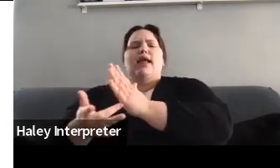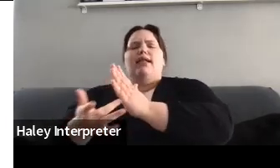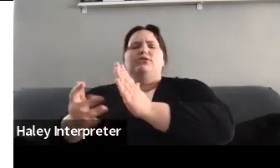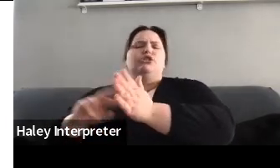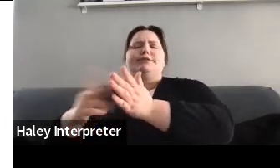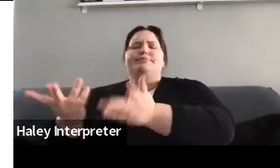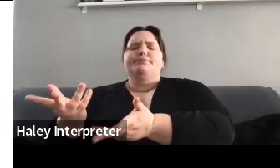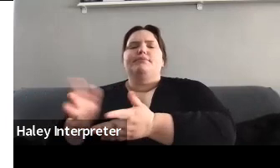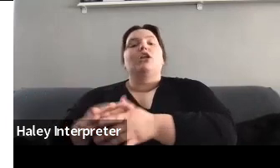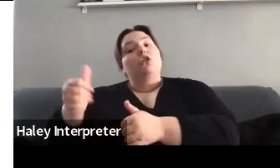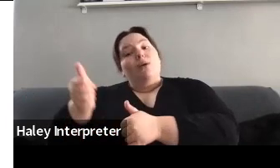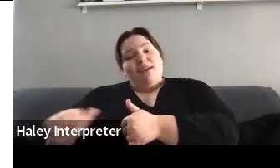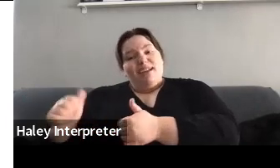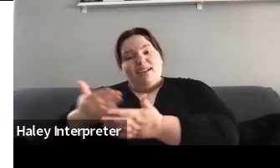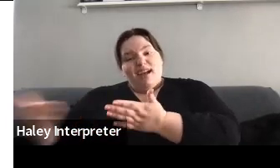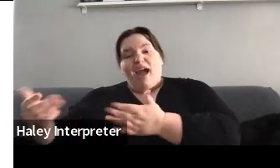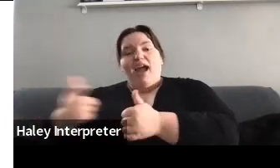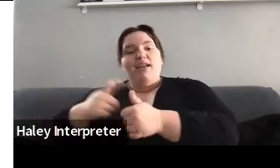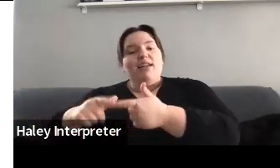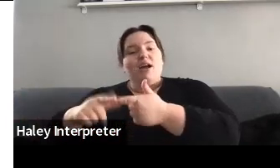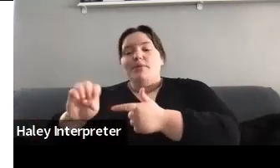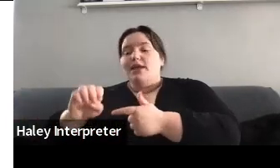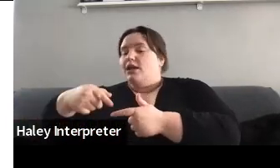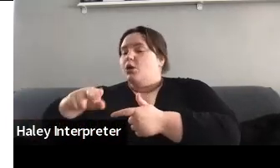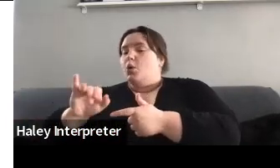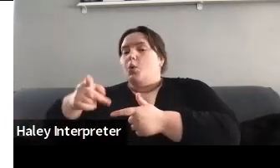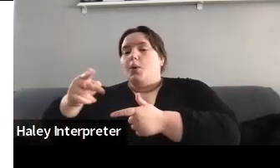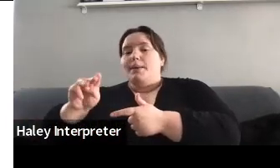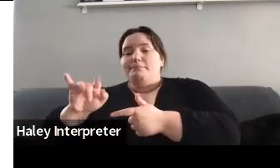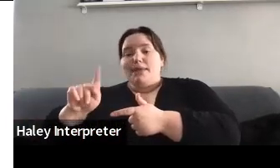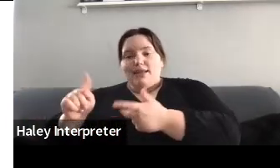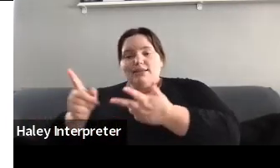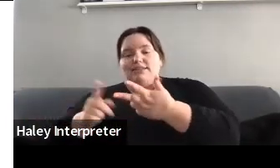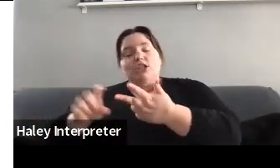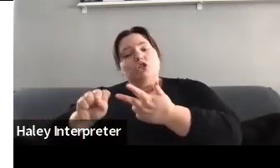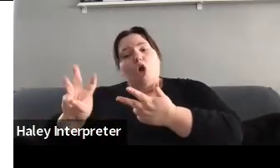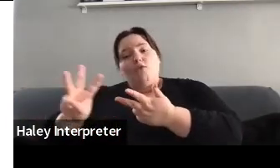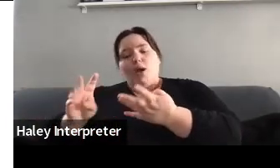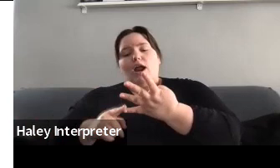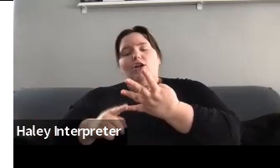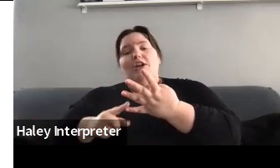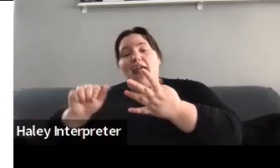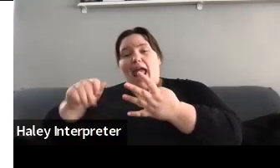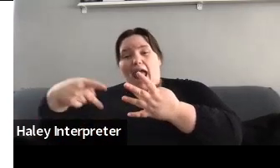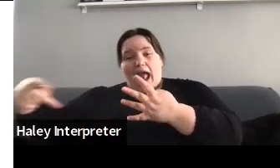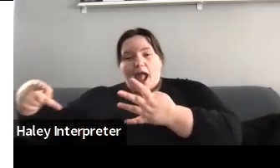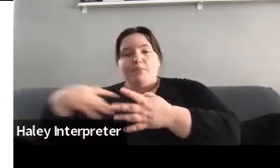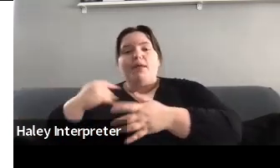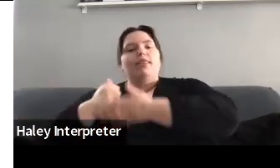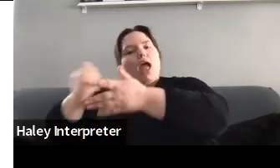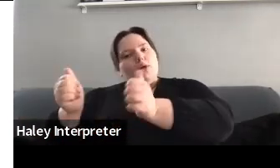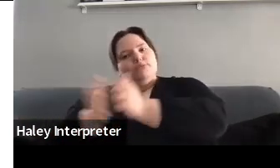any item, piece of equipment, software, or app that is used to help people with disabilities, including older adults, do what they want to